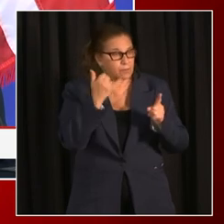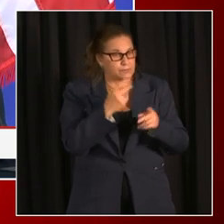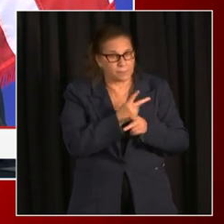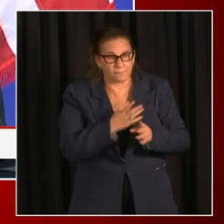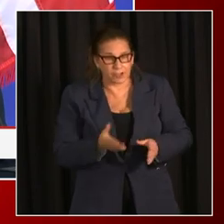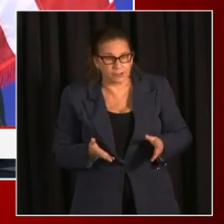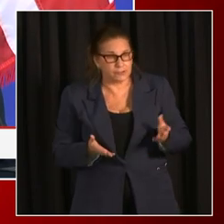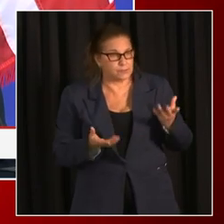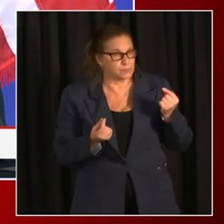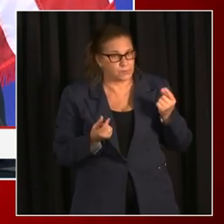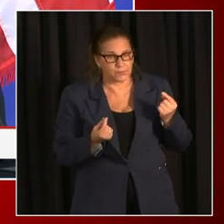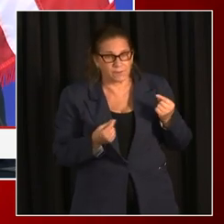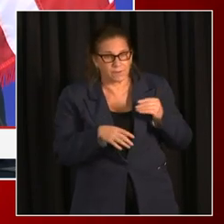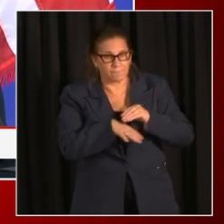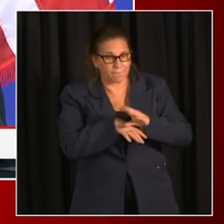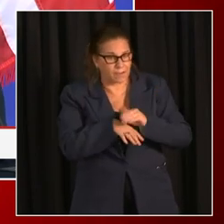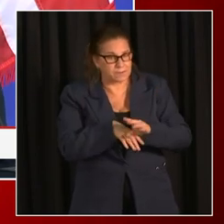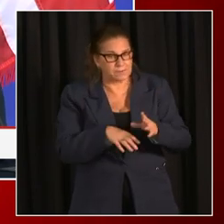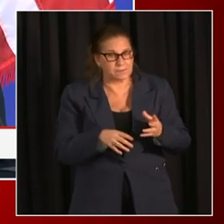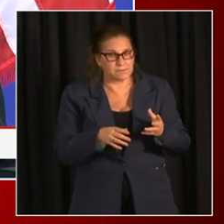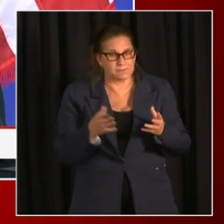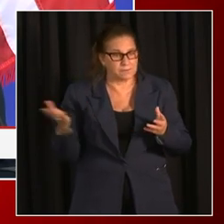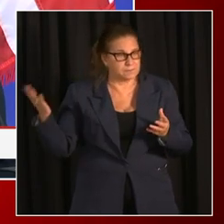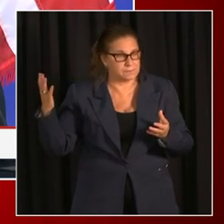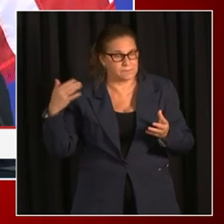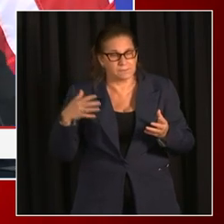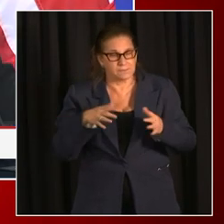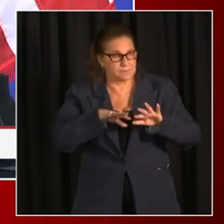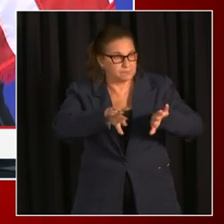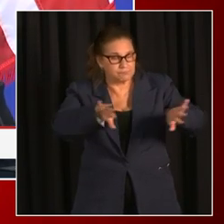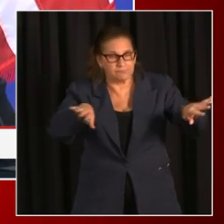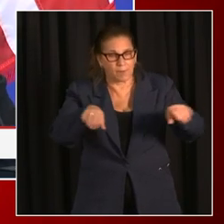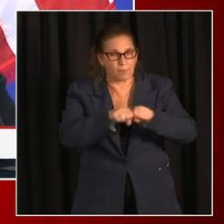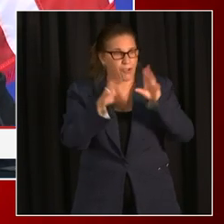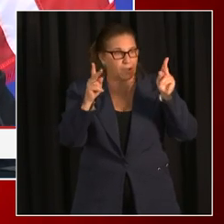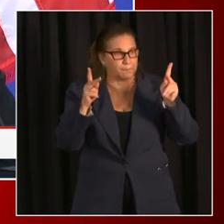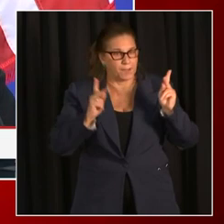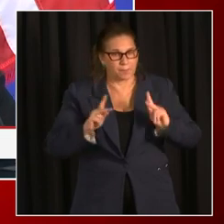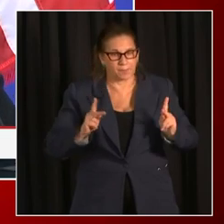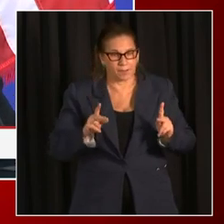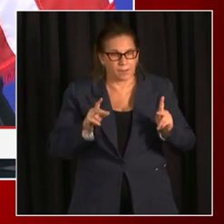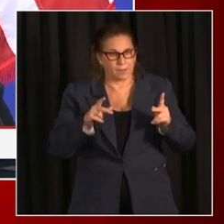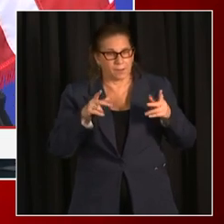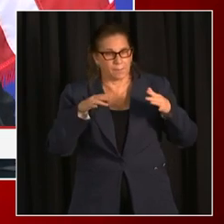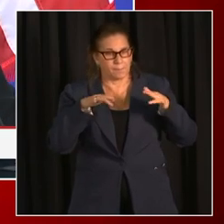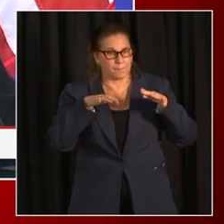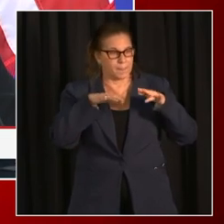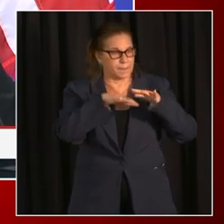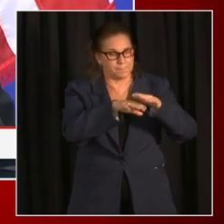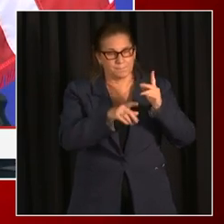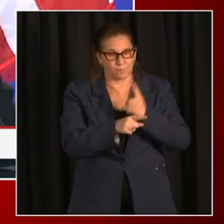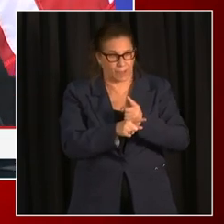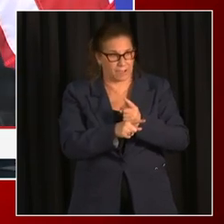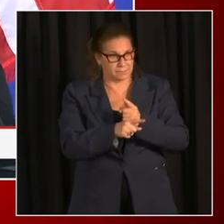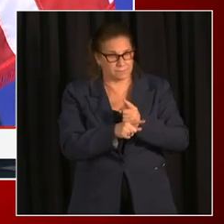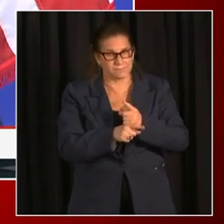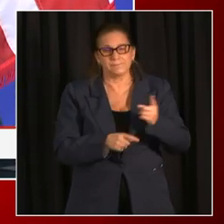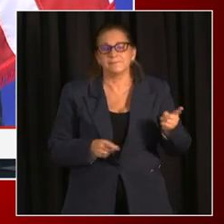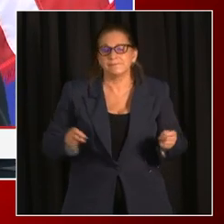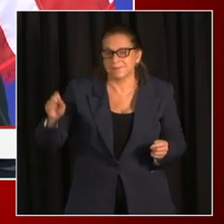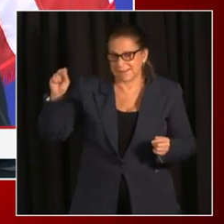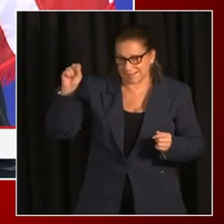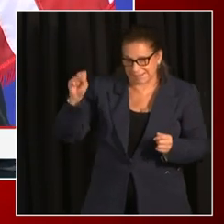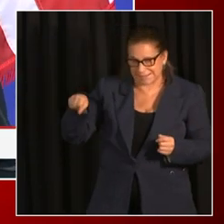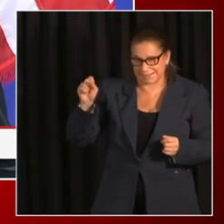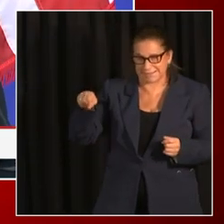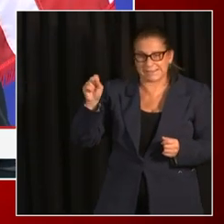getting other people to come in, and not just try to do it herself. Right, and it starts, the really problematic